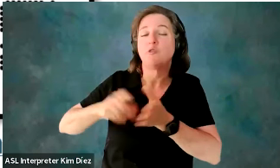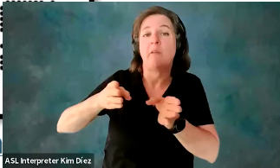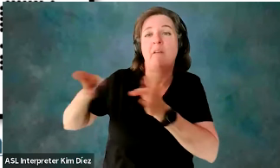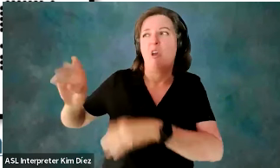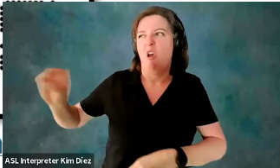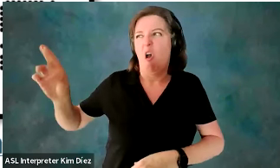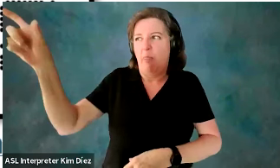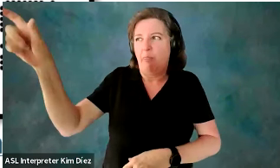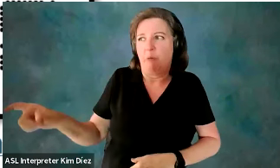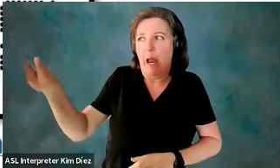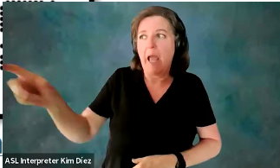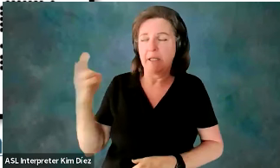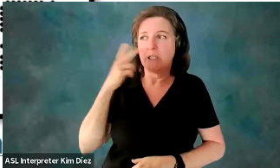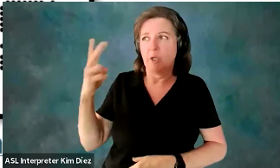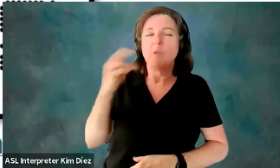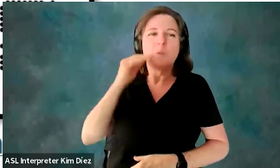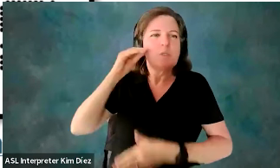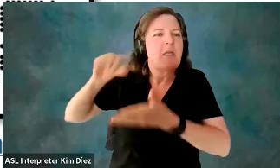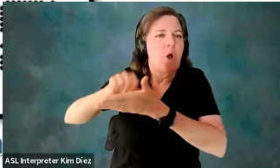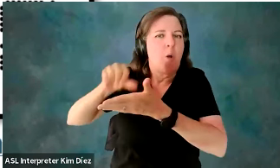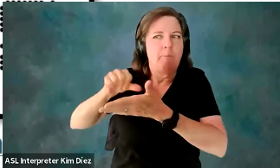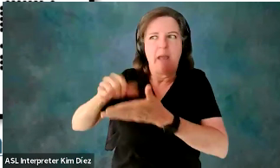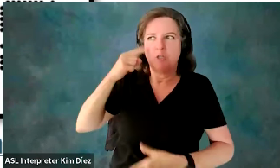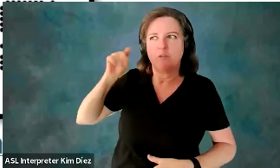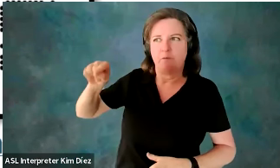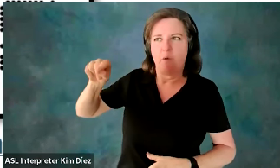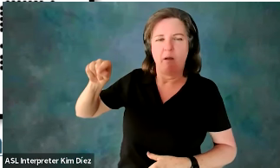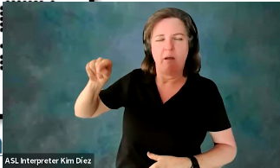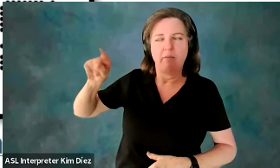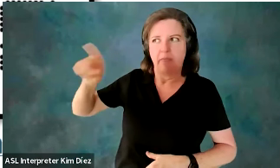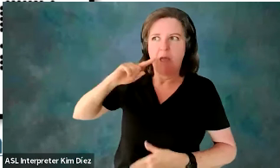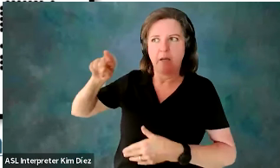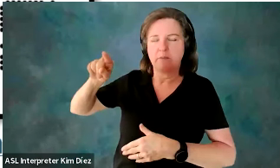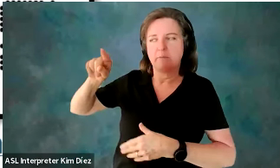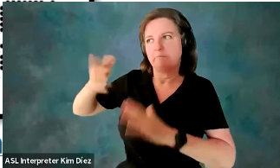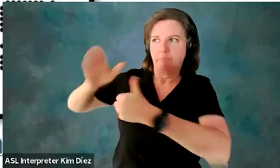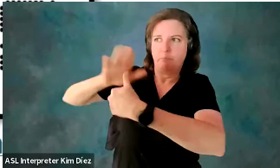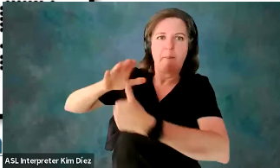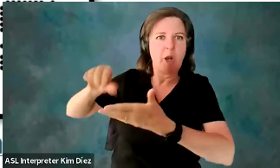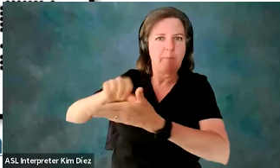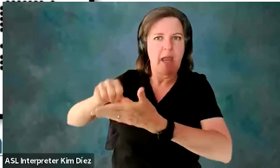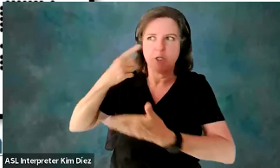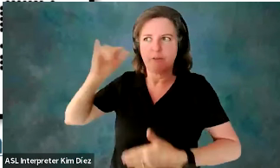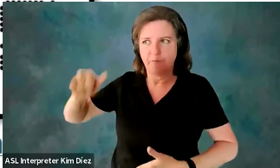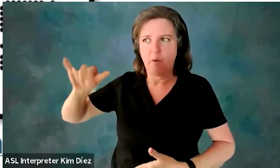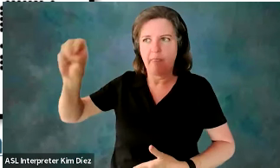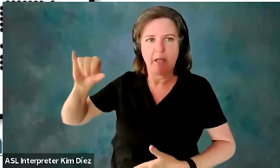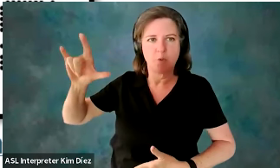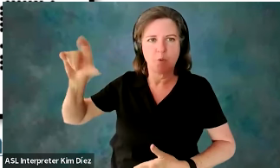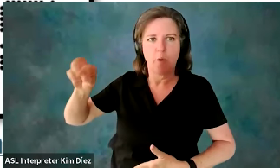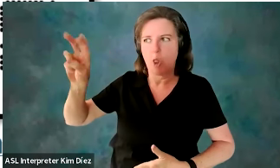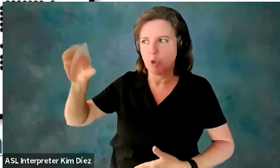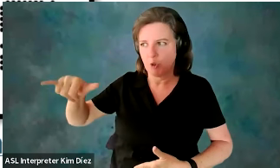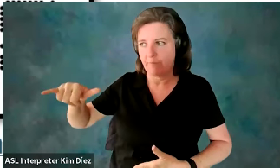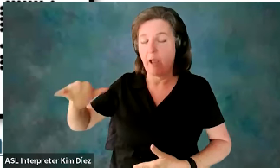for the Web Soil Survey, which is the tool we're talking about. And at the bottom, we include a QR code. So if you want